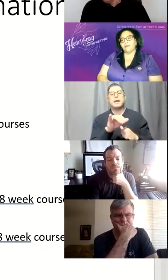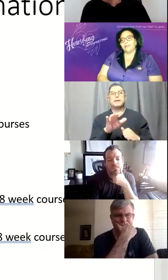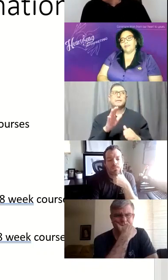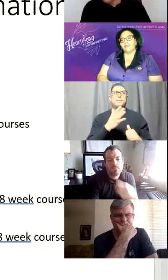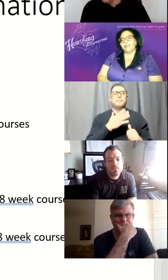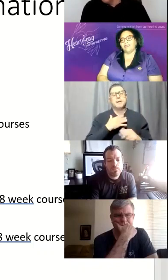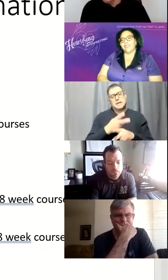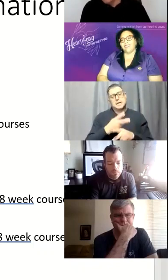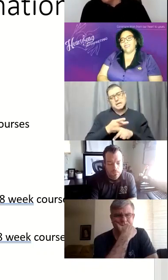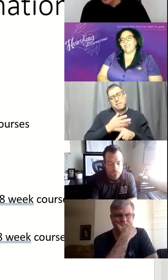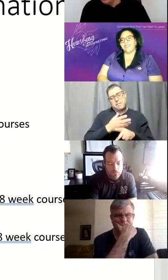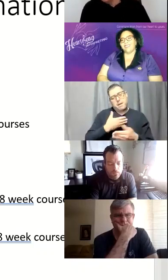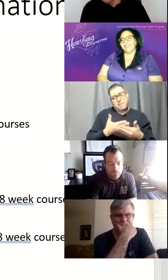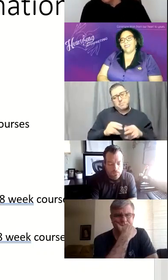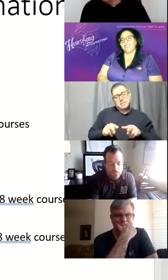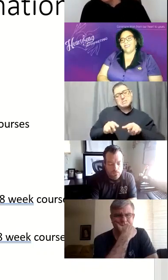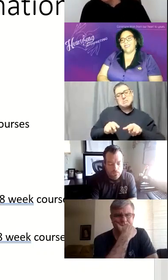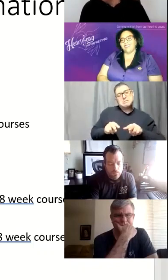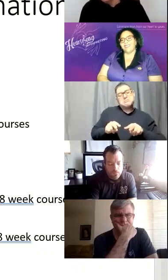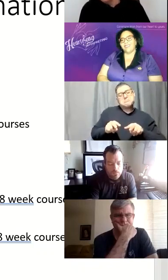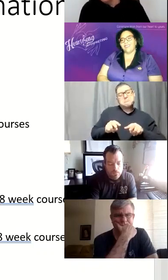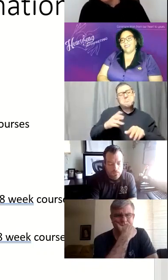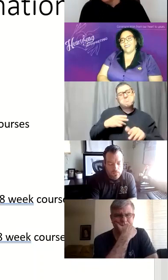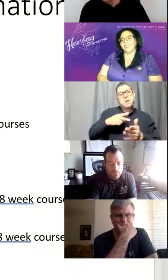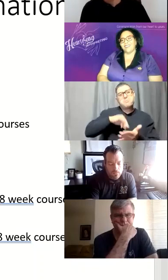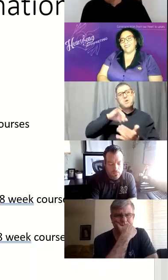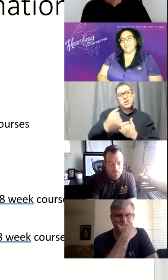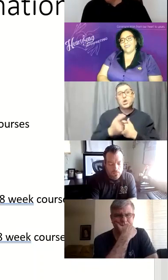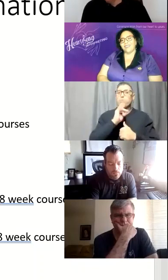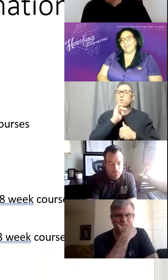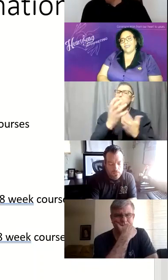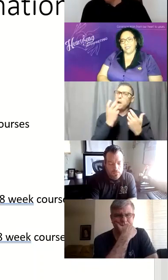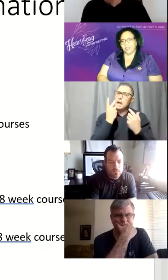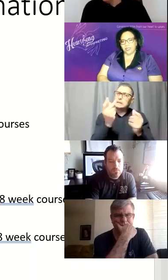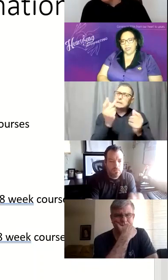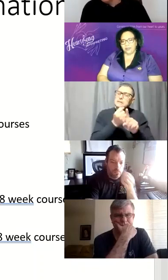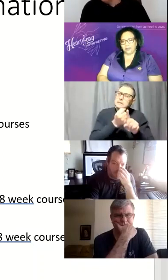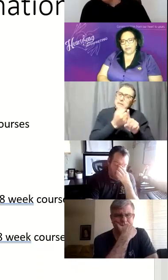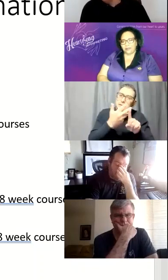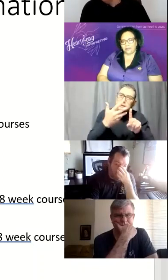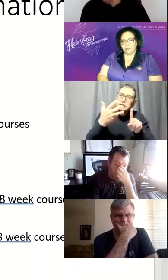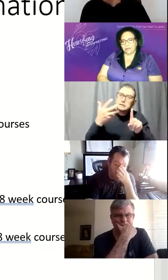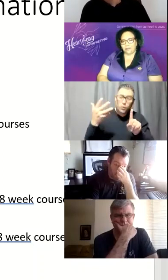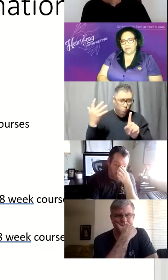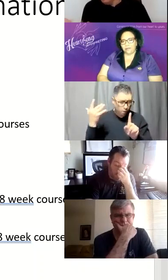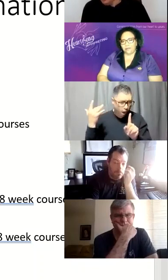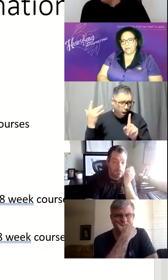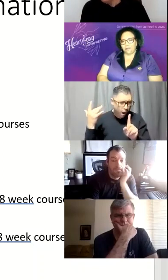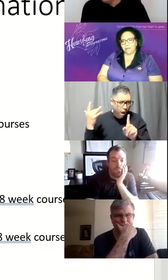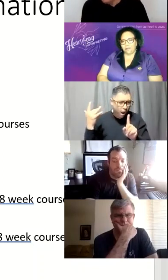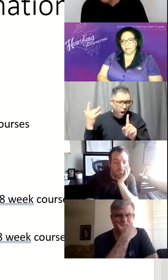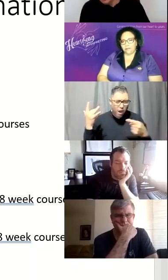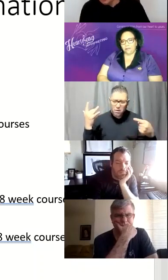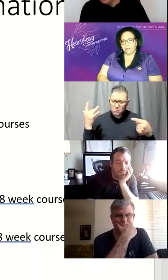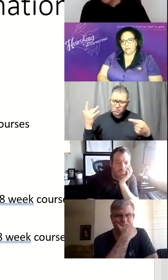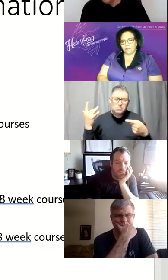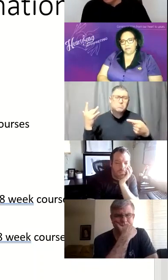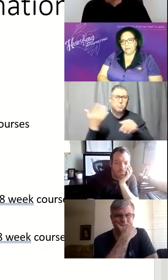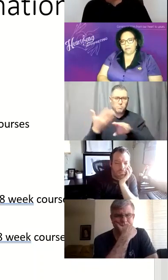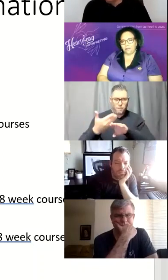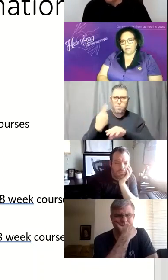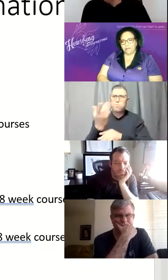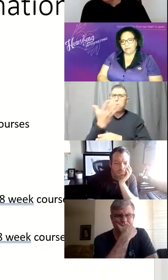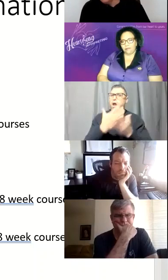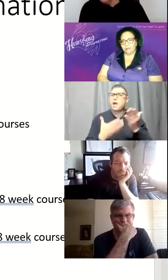it's my little project that I really want to see flourish, because I will tell you, and one of the aspects of the program